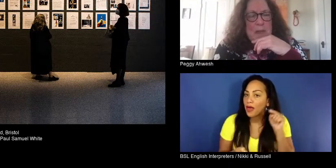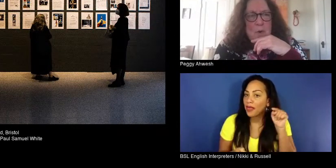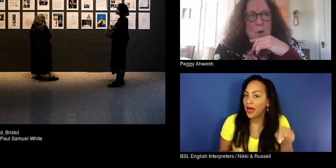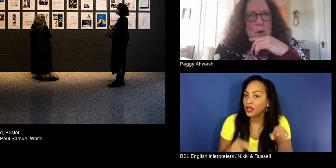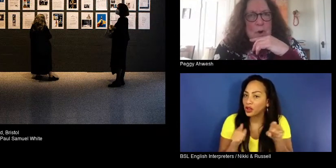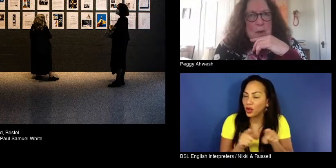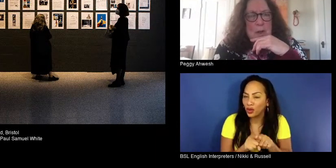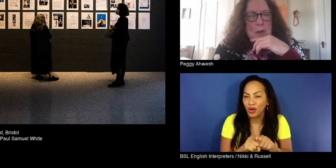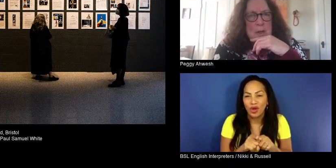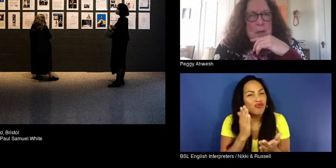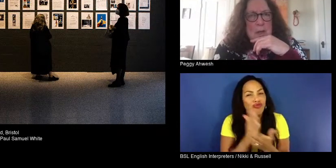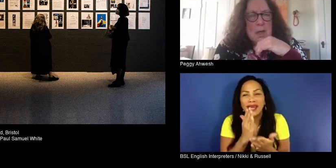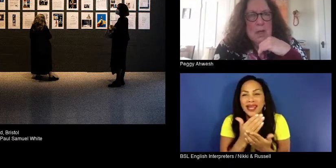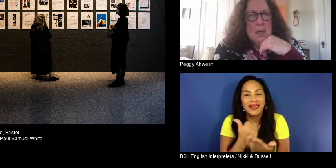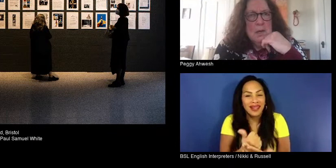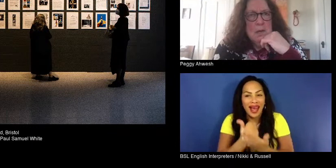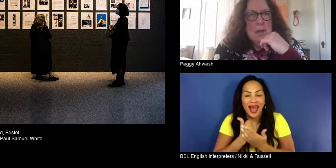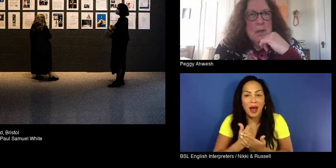to help me order,